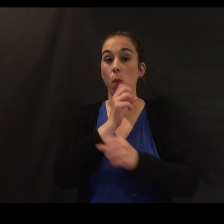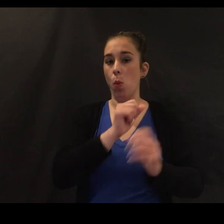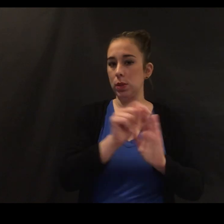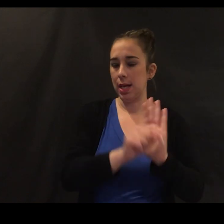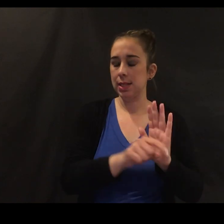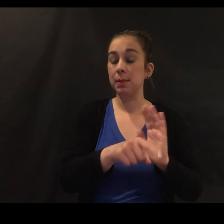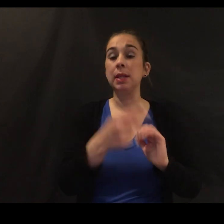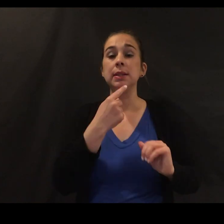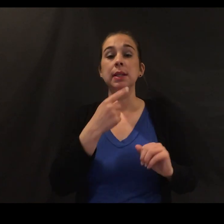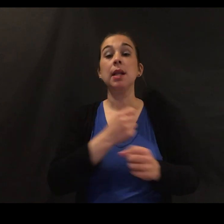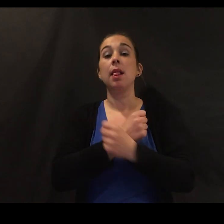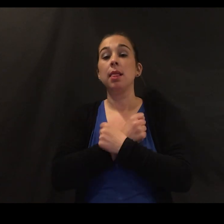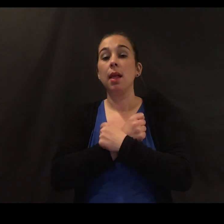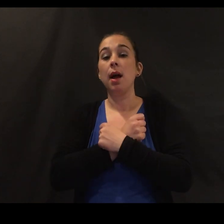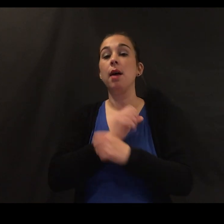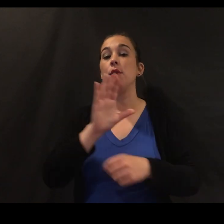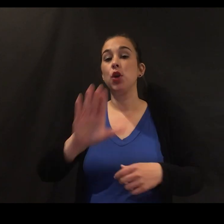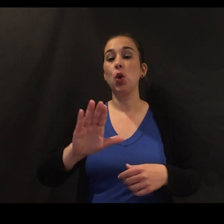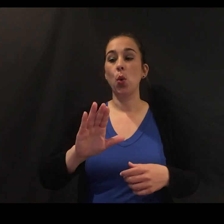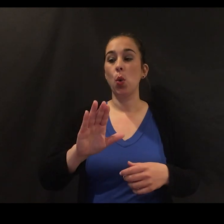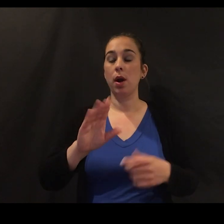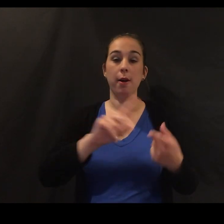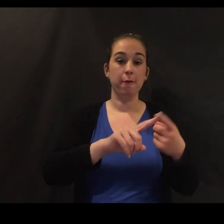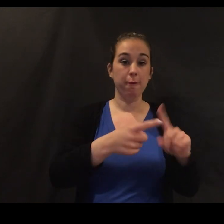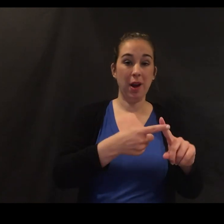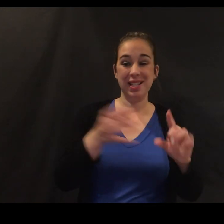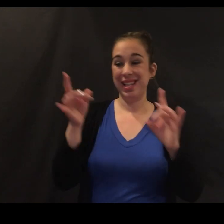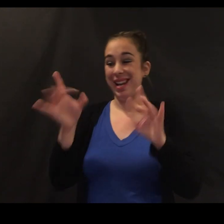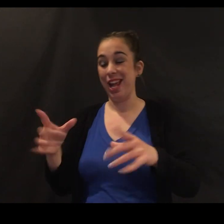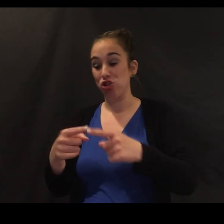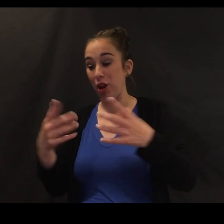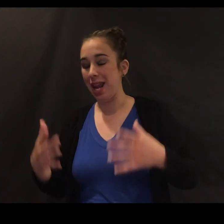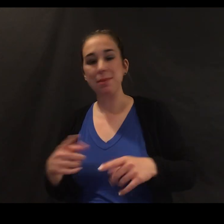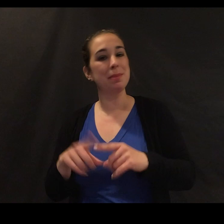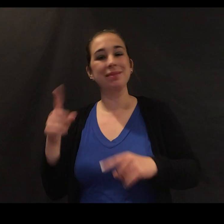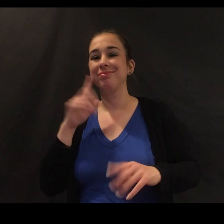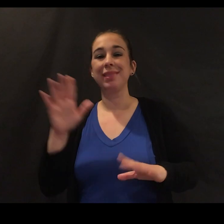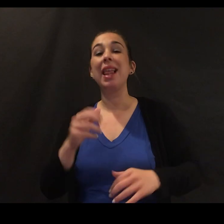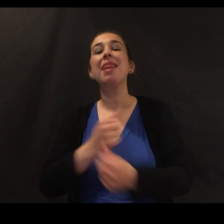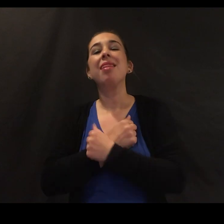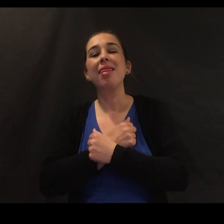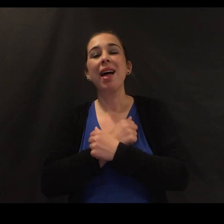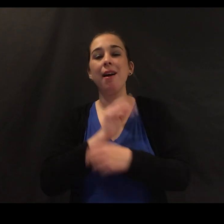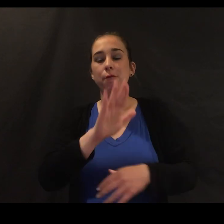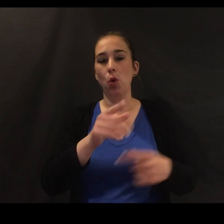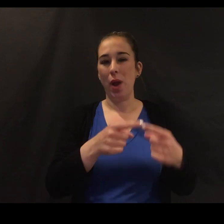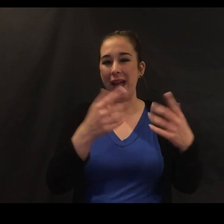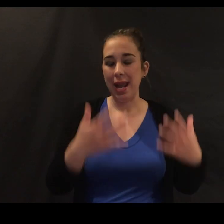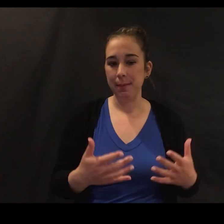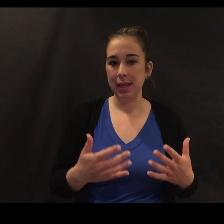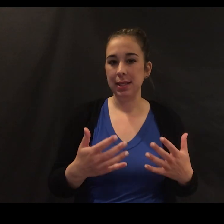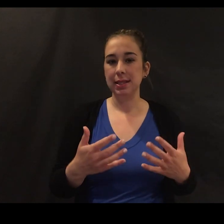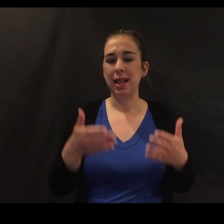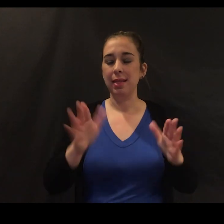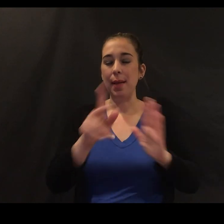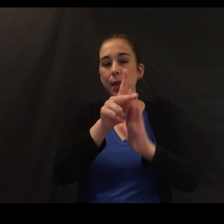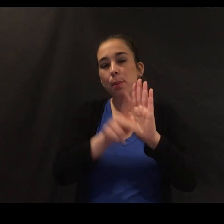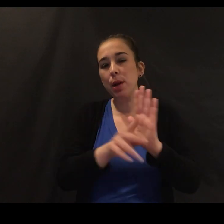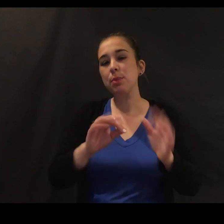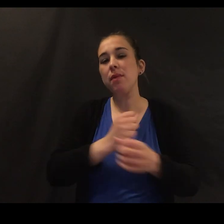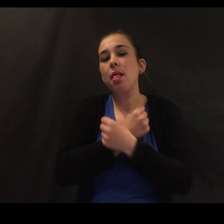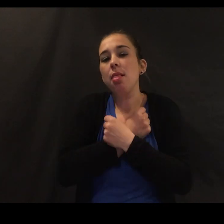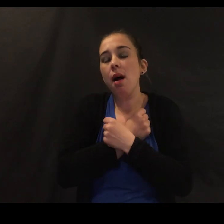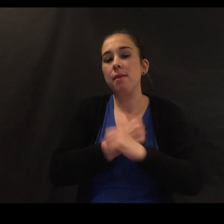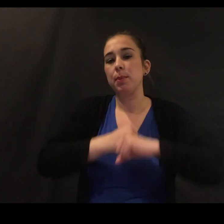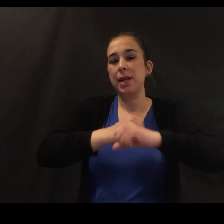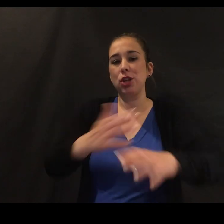love your friends and hate your enemies, but I say love your enemies. That is, let the principle of love guard your life.